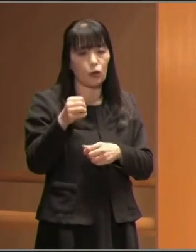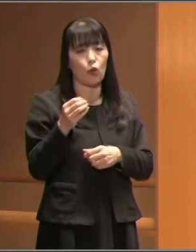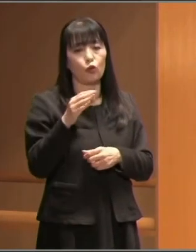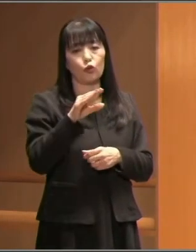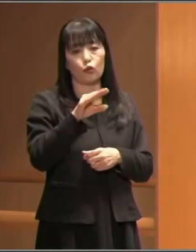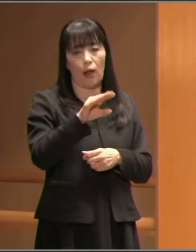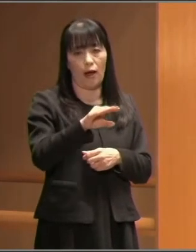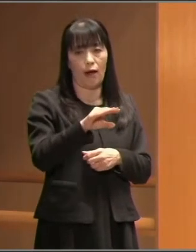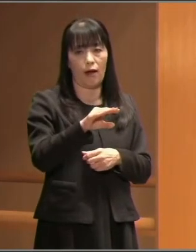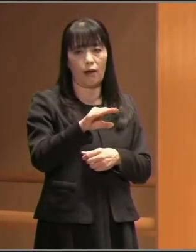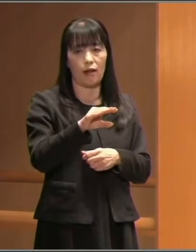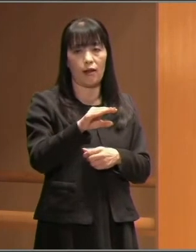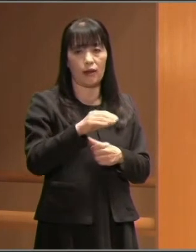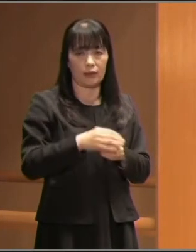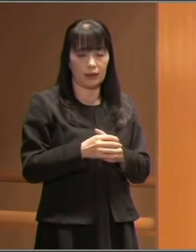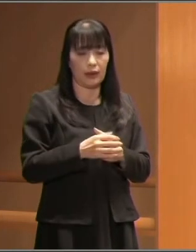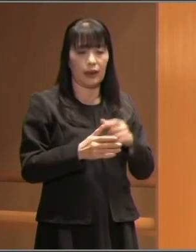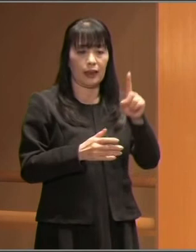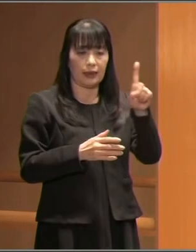woods.